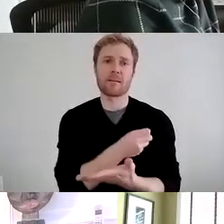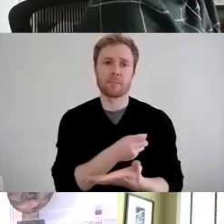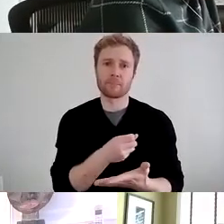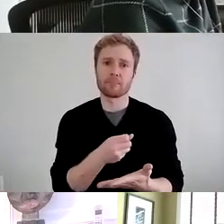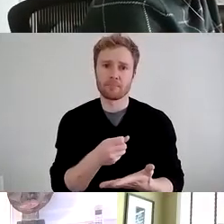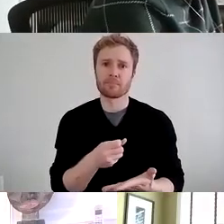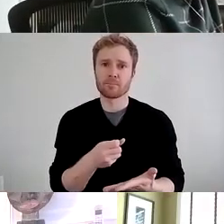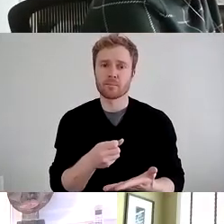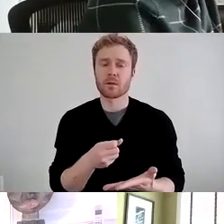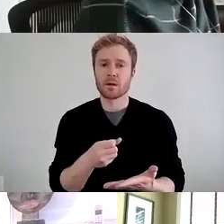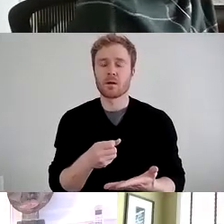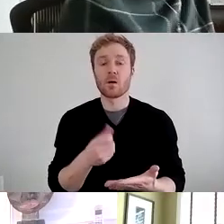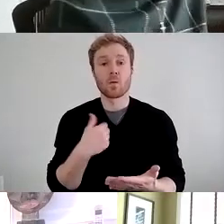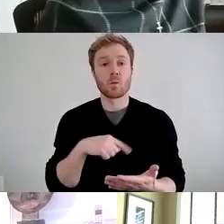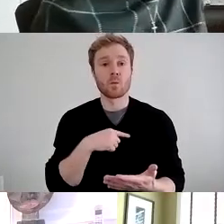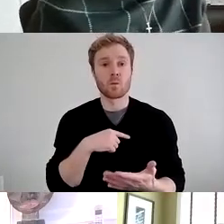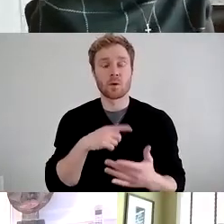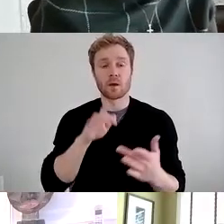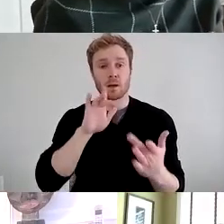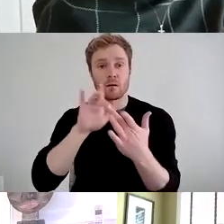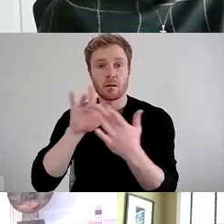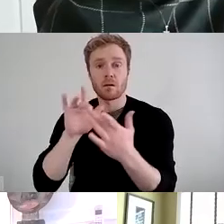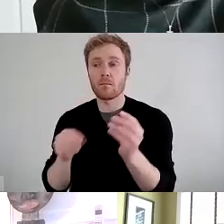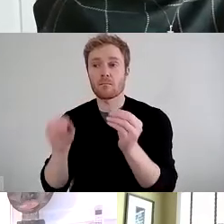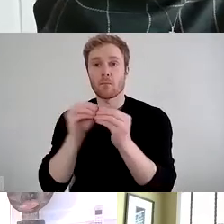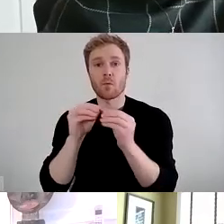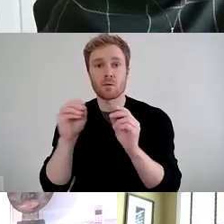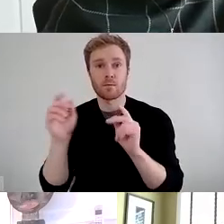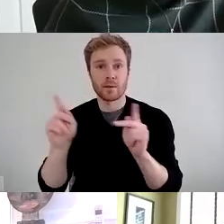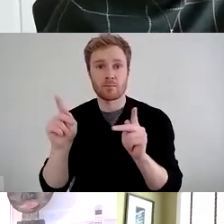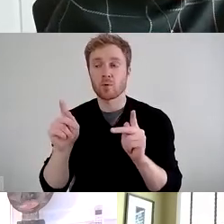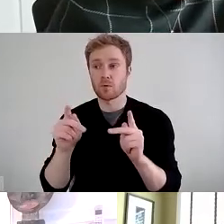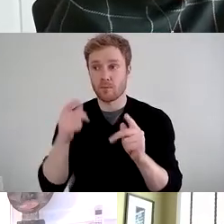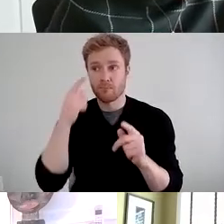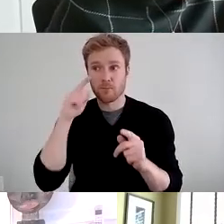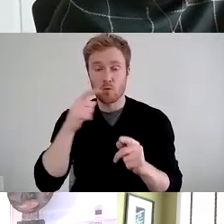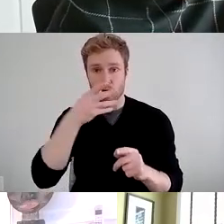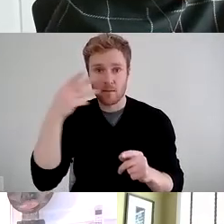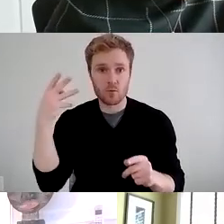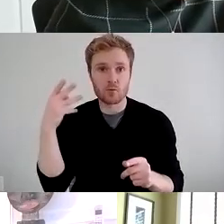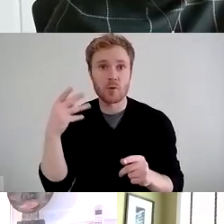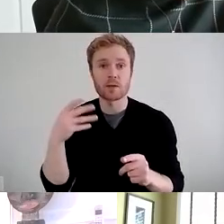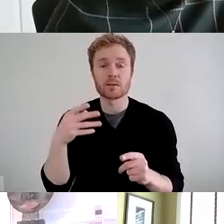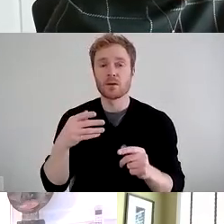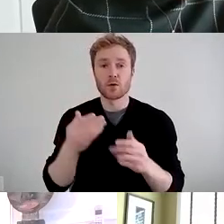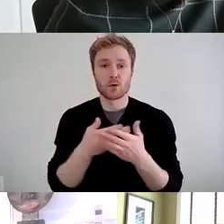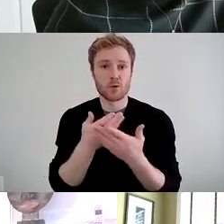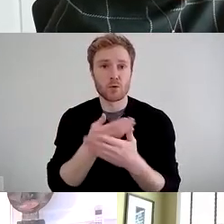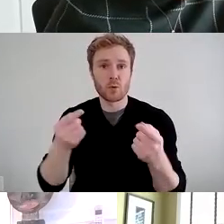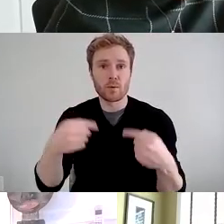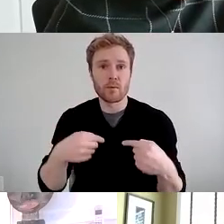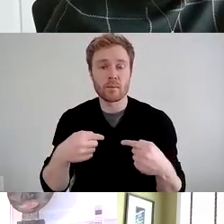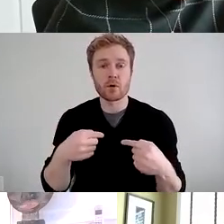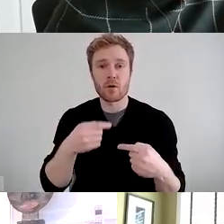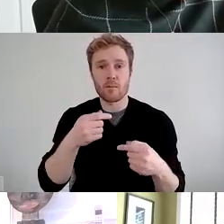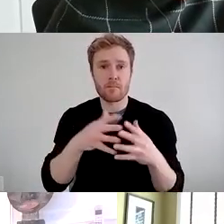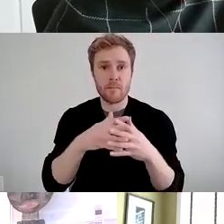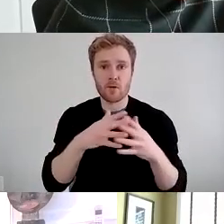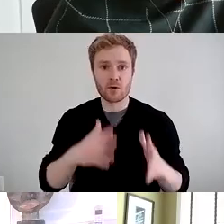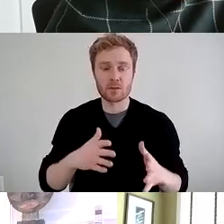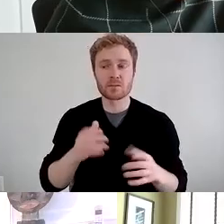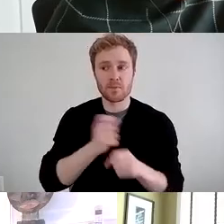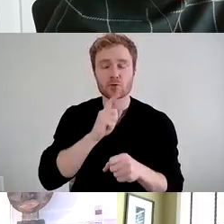Most people that we are seeing in the program are single female head of households with children. But